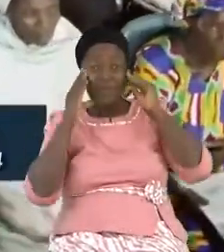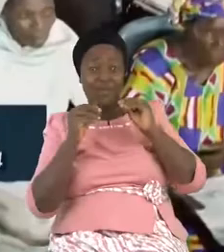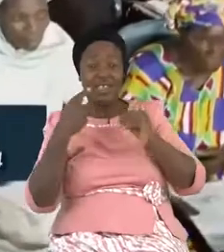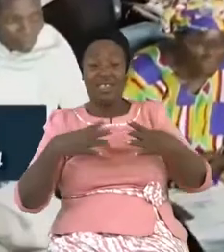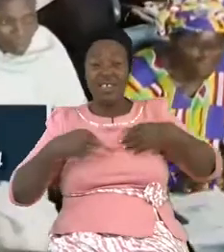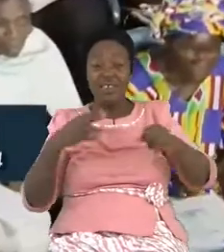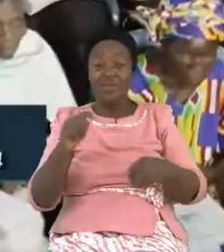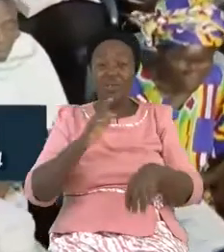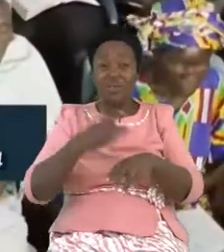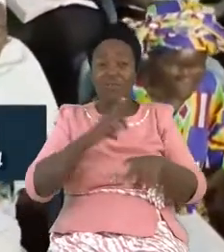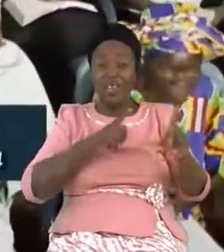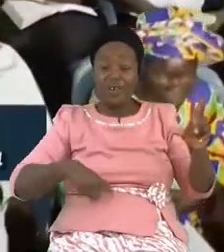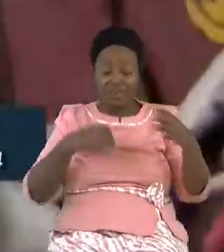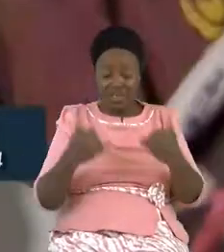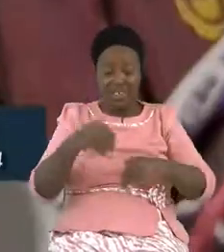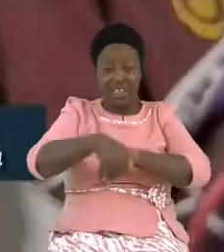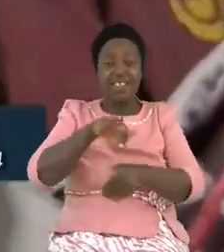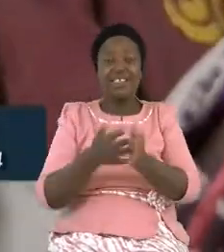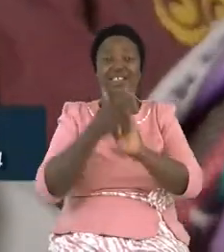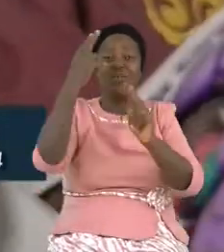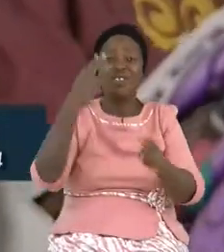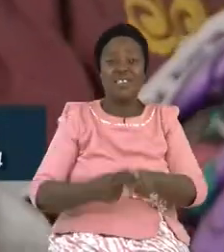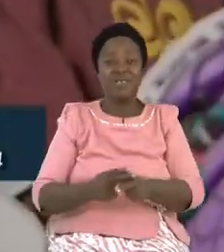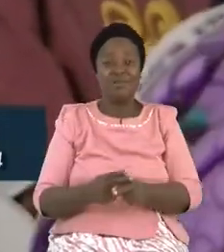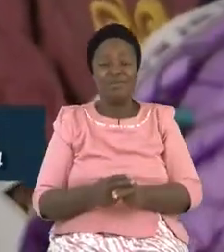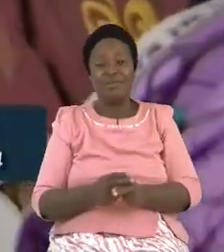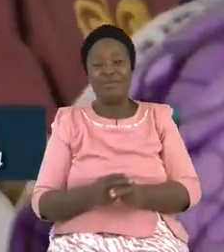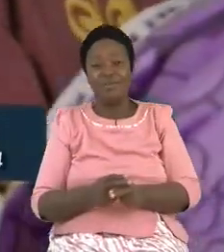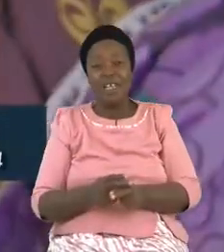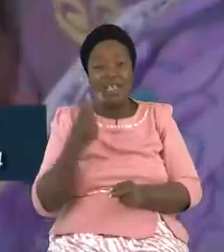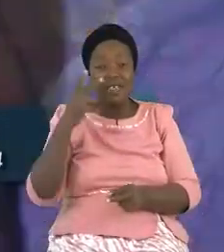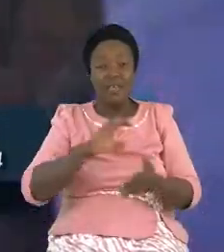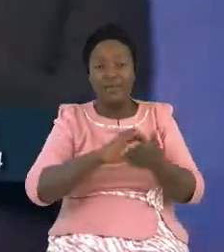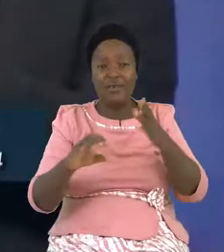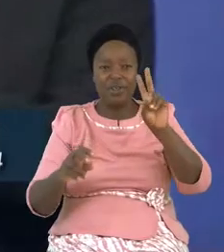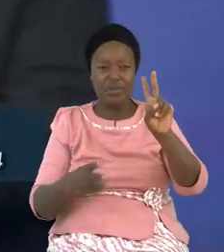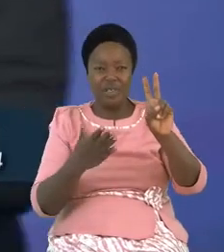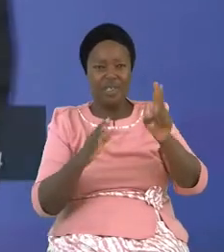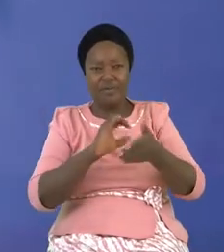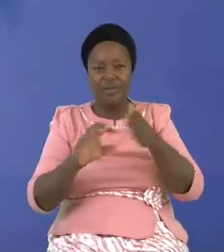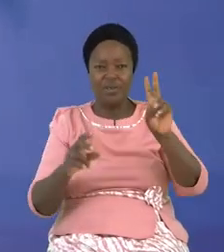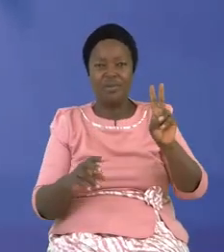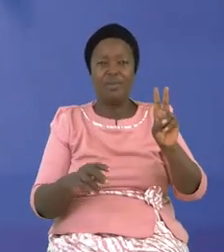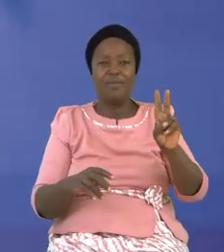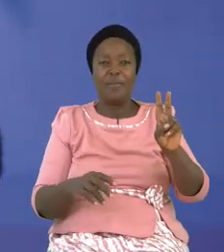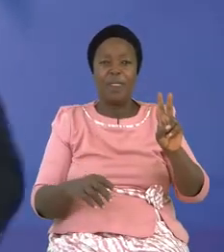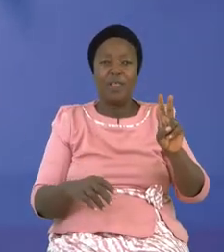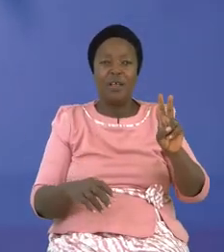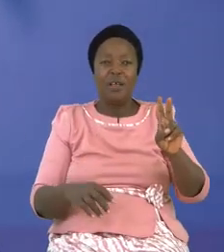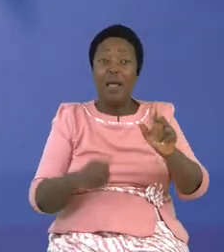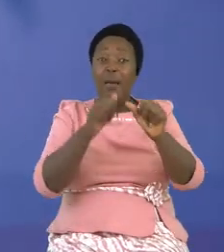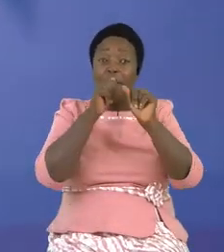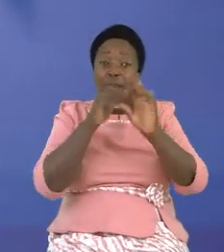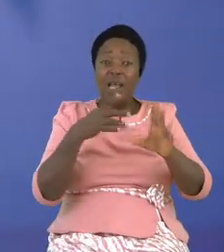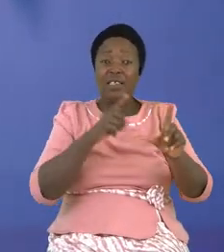touch of the Lord tonight in Jesus' name. Look at verse 2 there. It says in verse 2, bless the Lord,